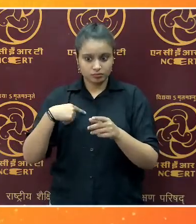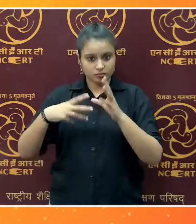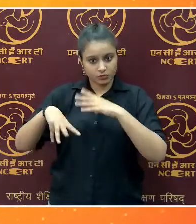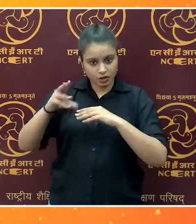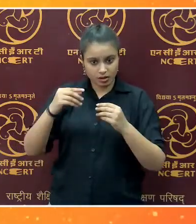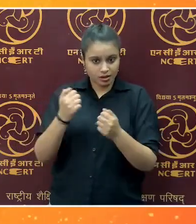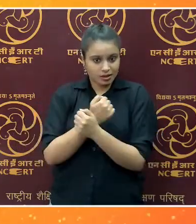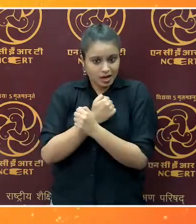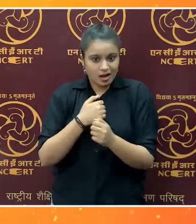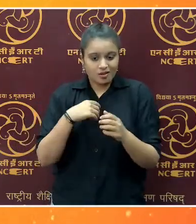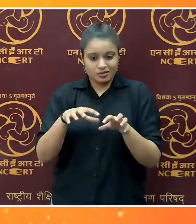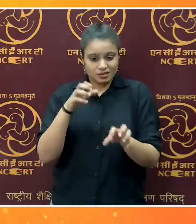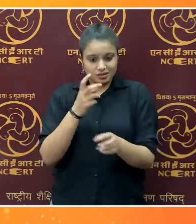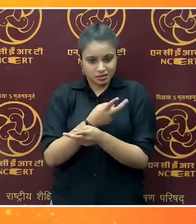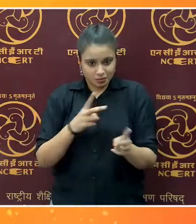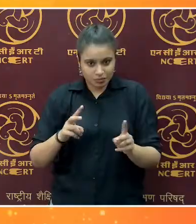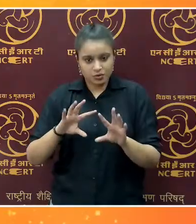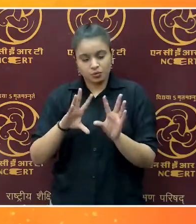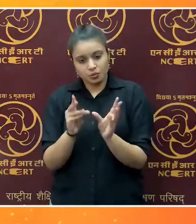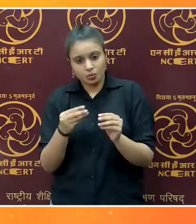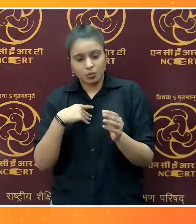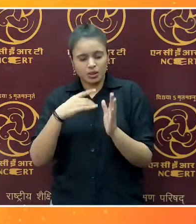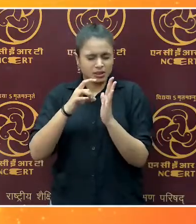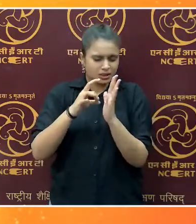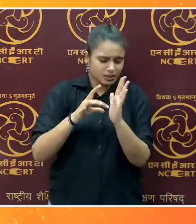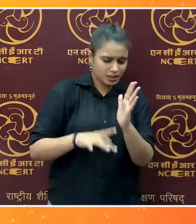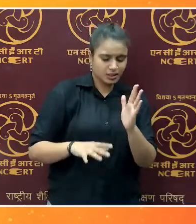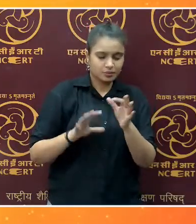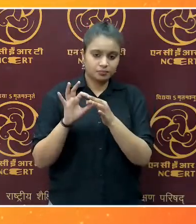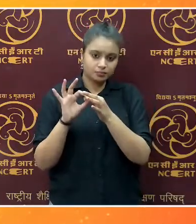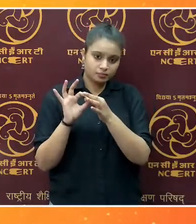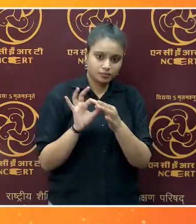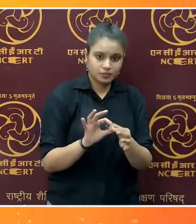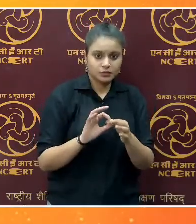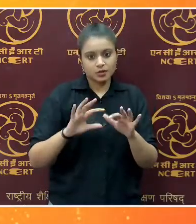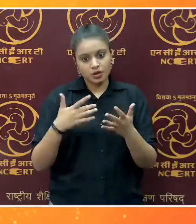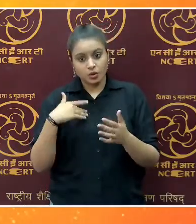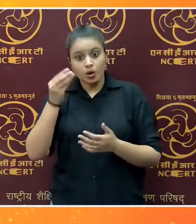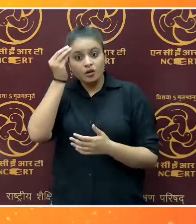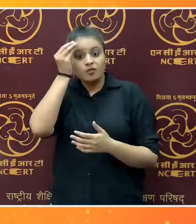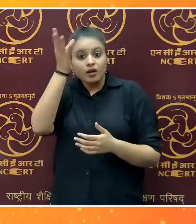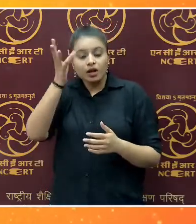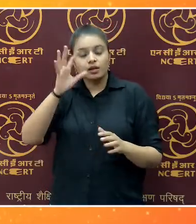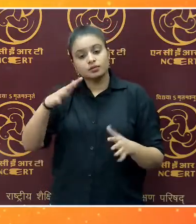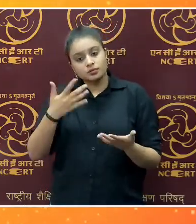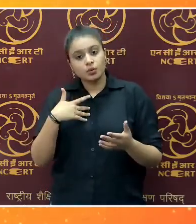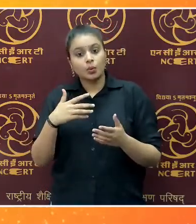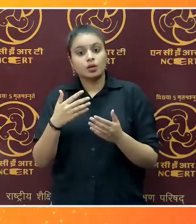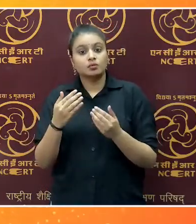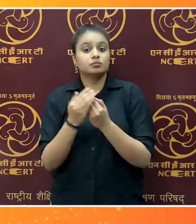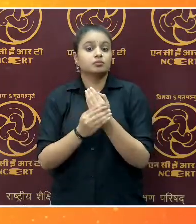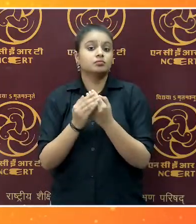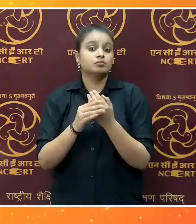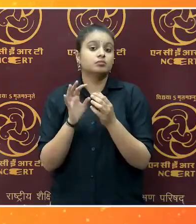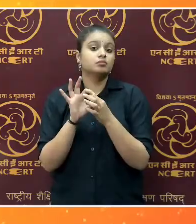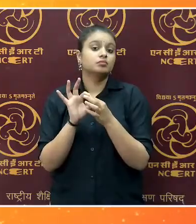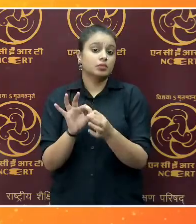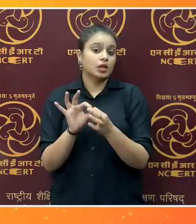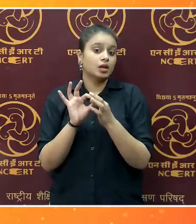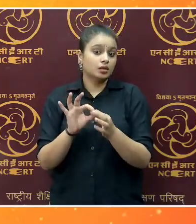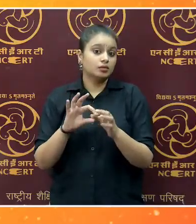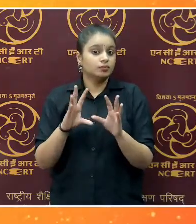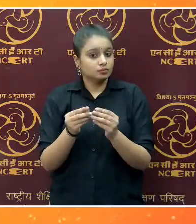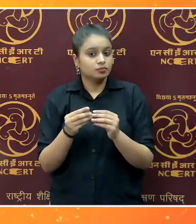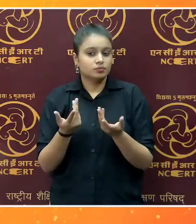of animals and believed that animals are deeply wise and philosophical. Loyal. Loyal and all that, these are